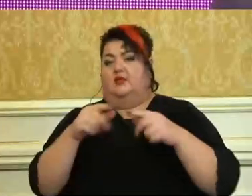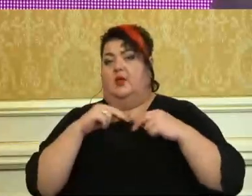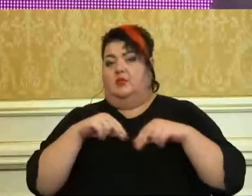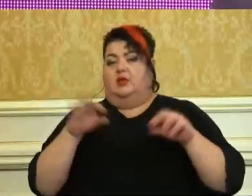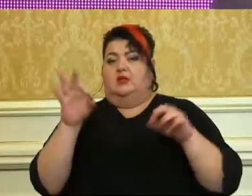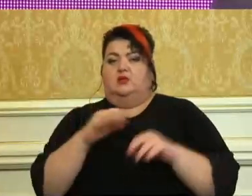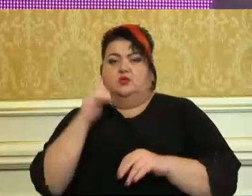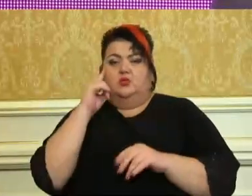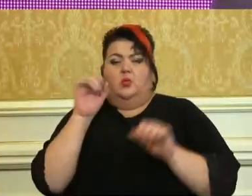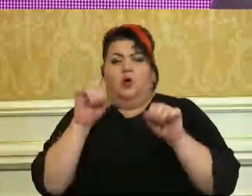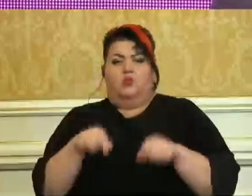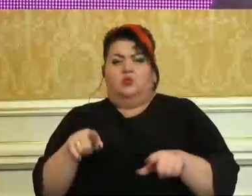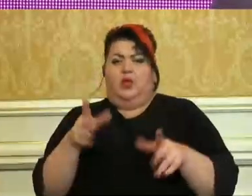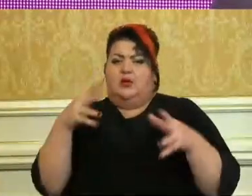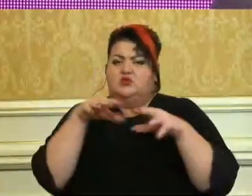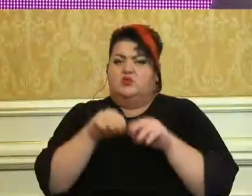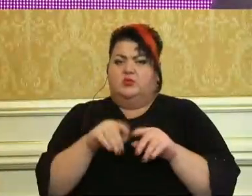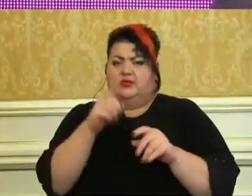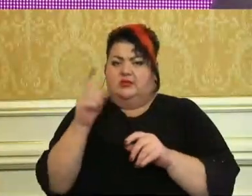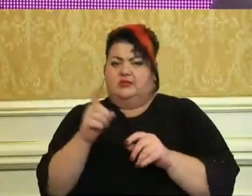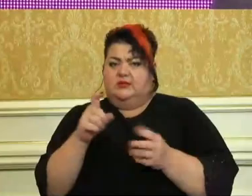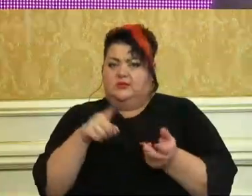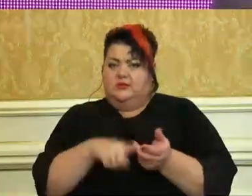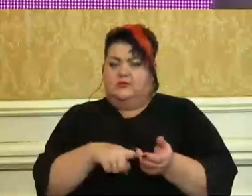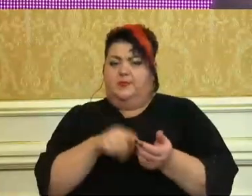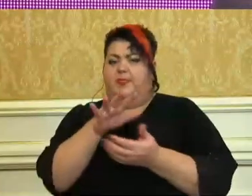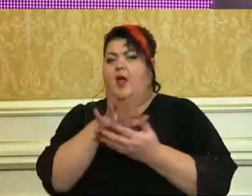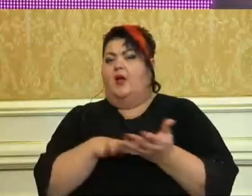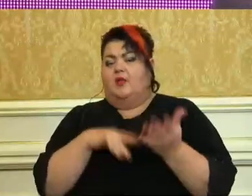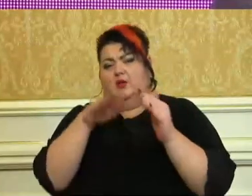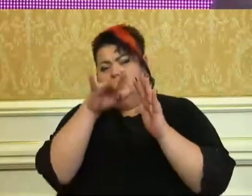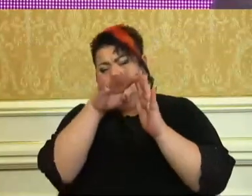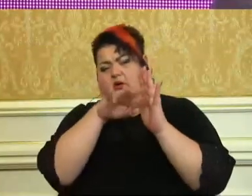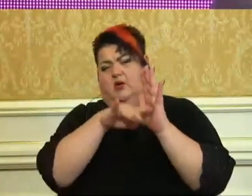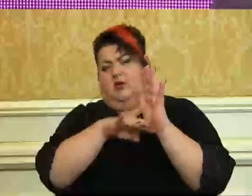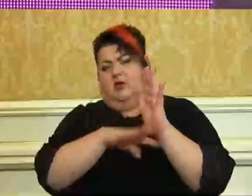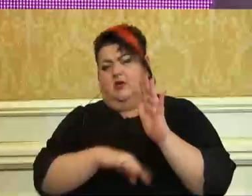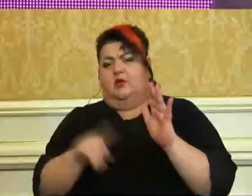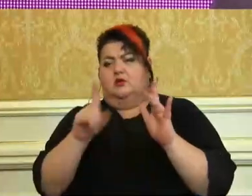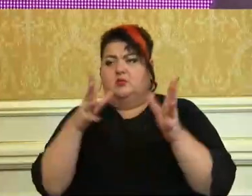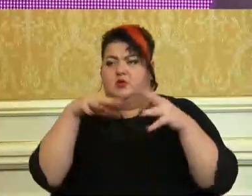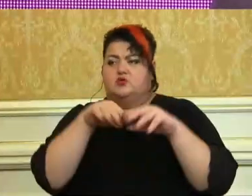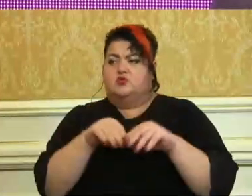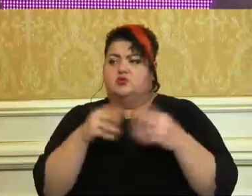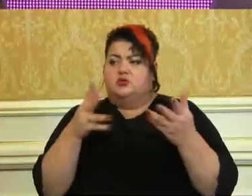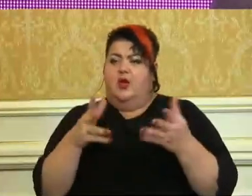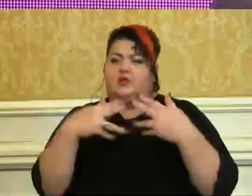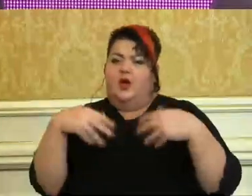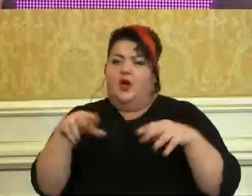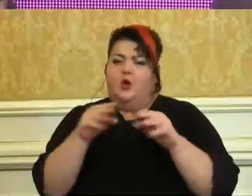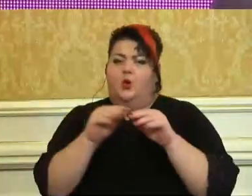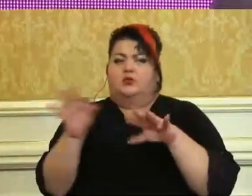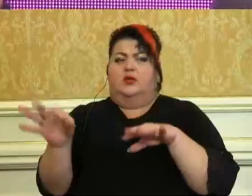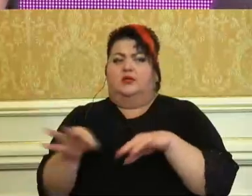applicants. The women are thinking, how can I combine this type of work with